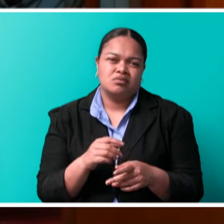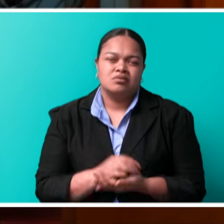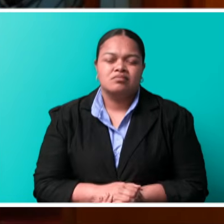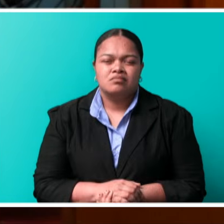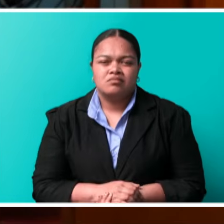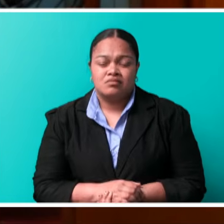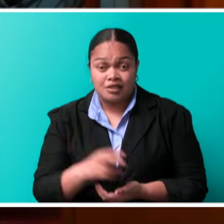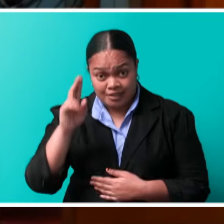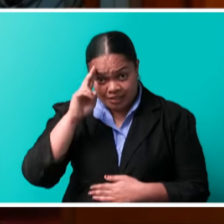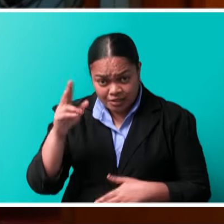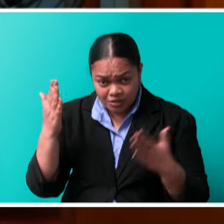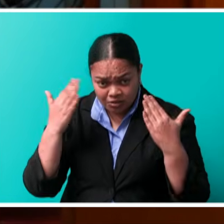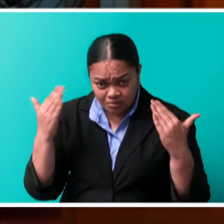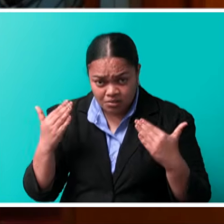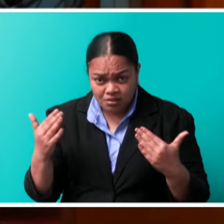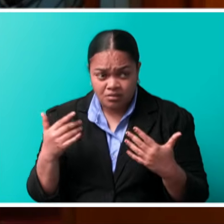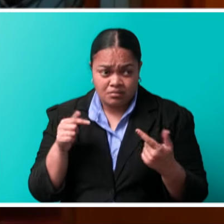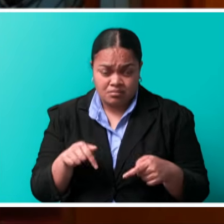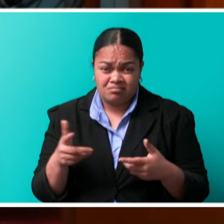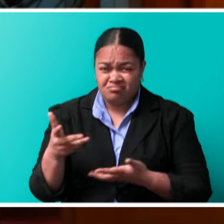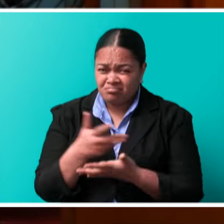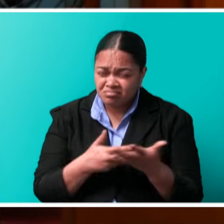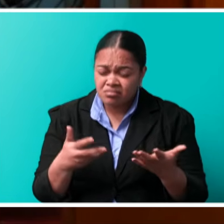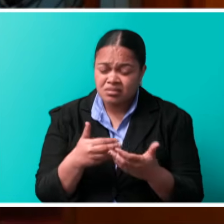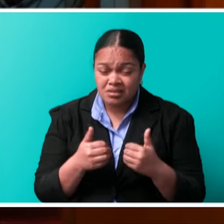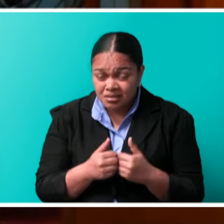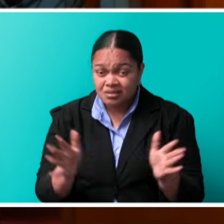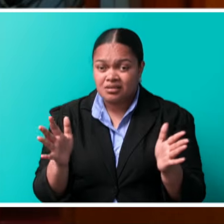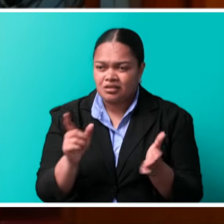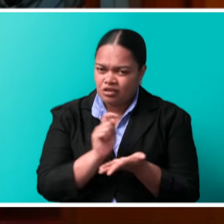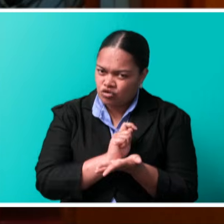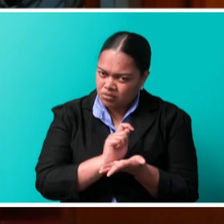The Speaker, sir, responsible budgeting begins with transparency,